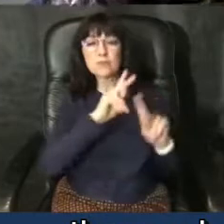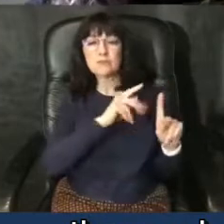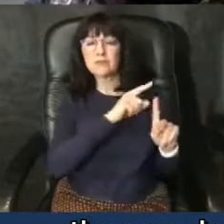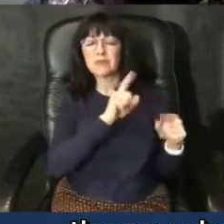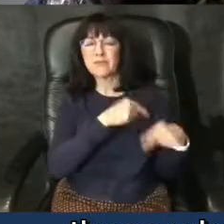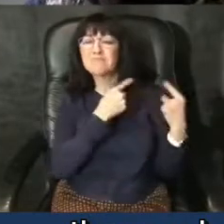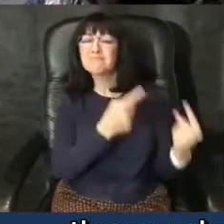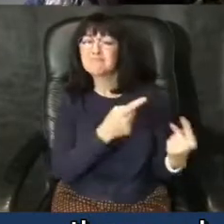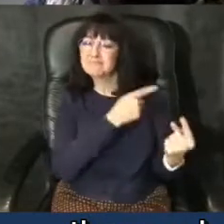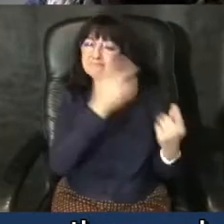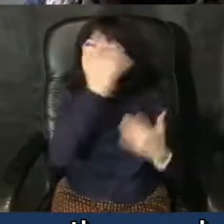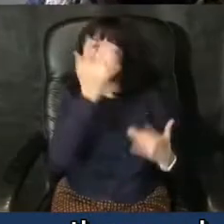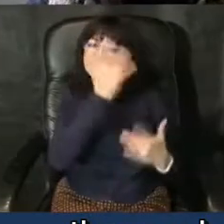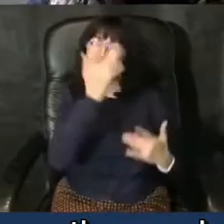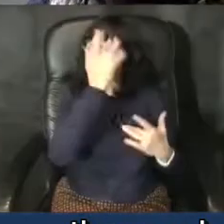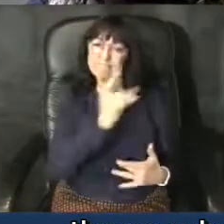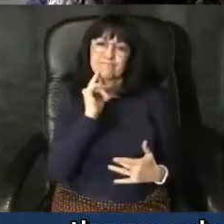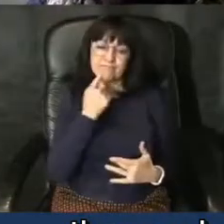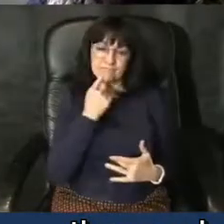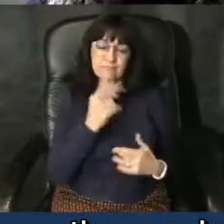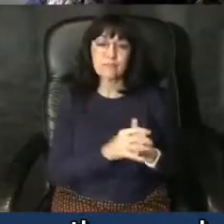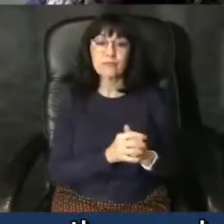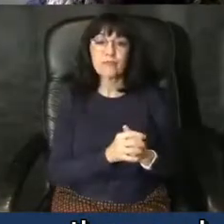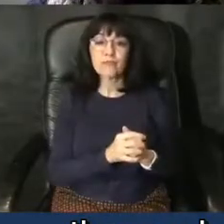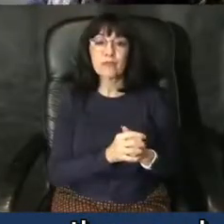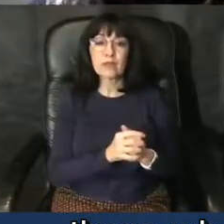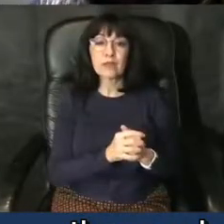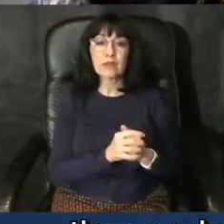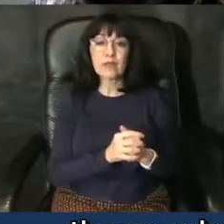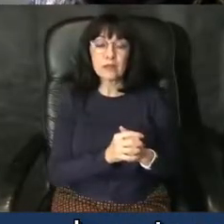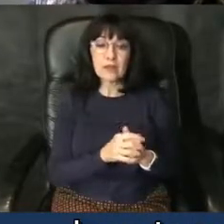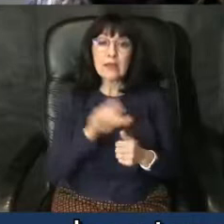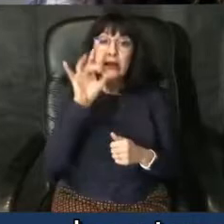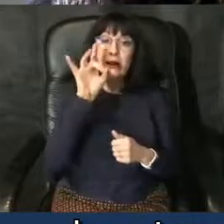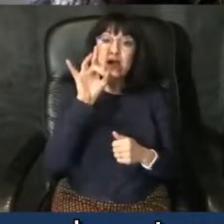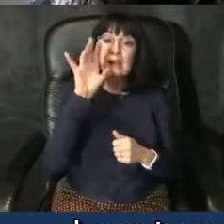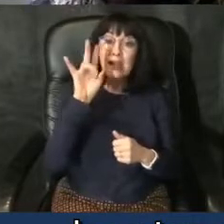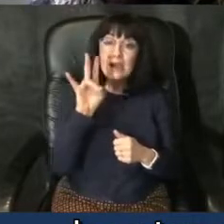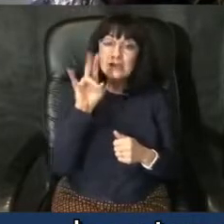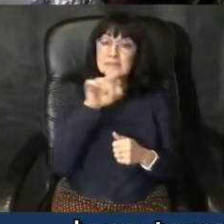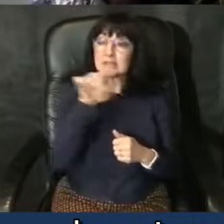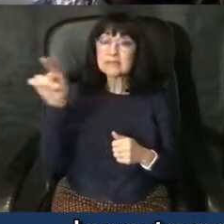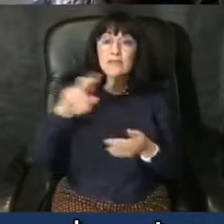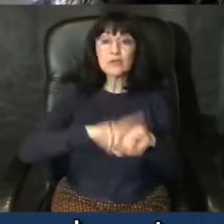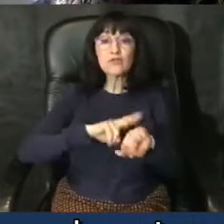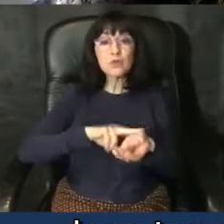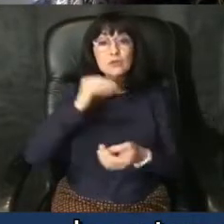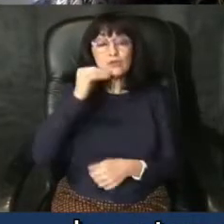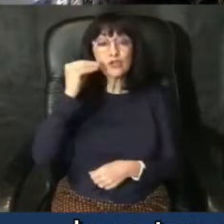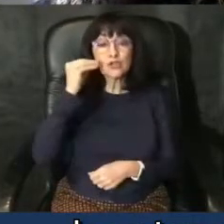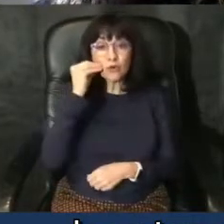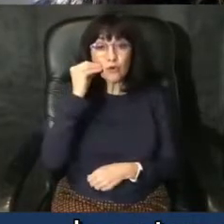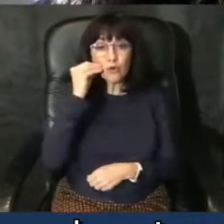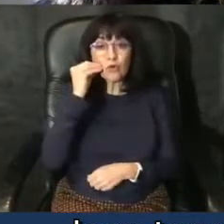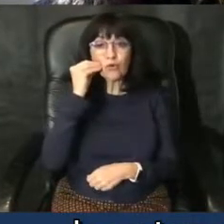also saw 87 residents in our long-term care facilities who